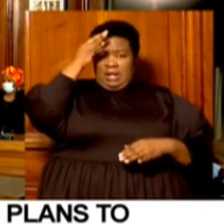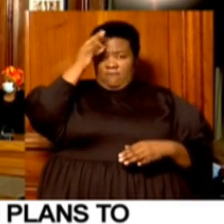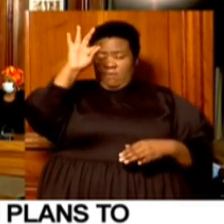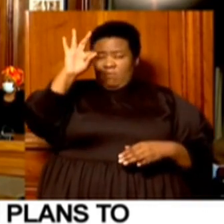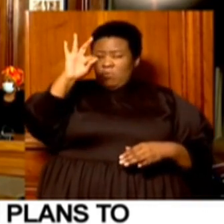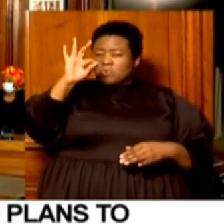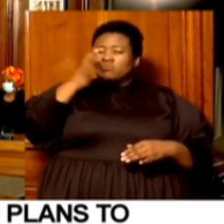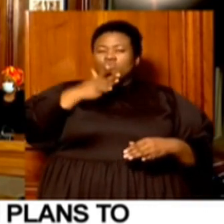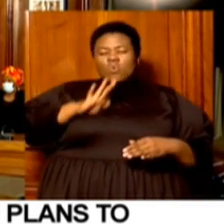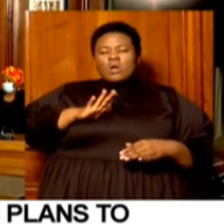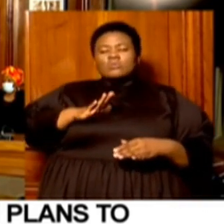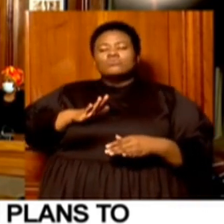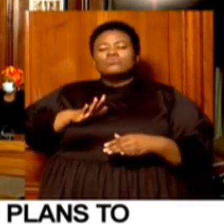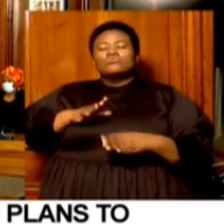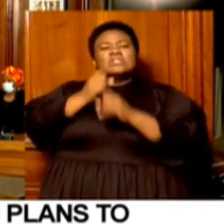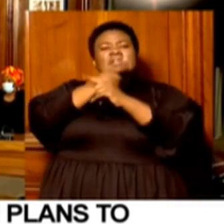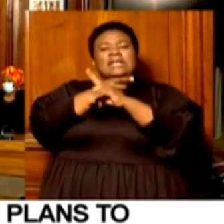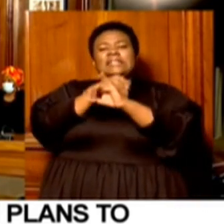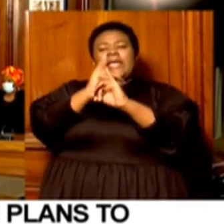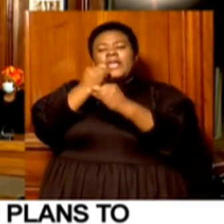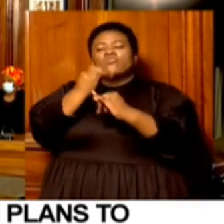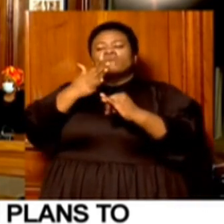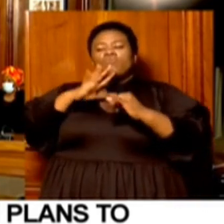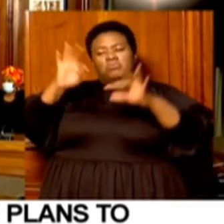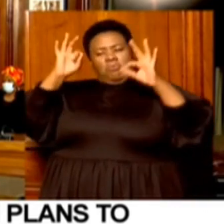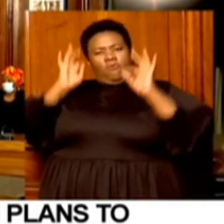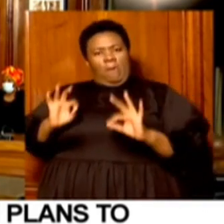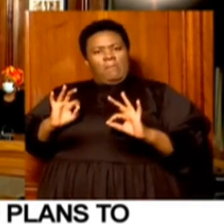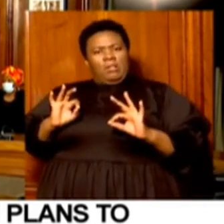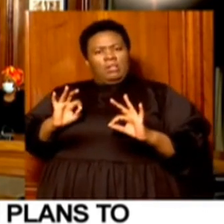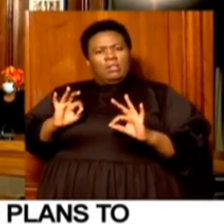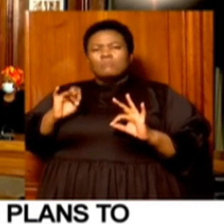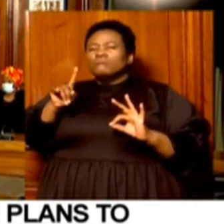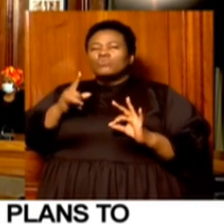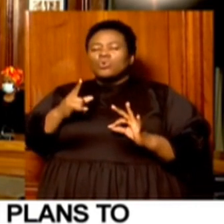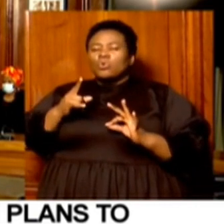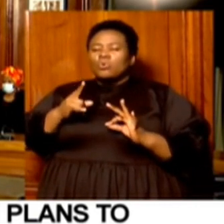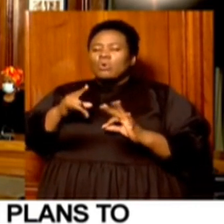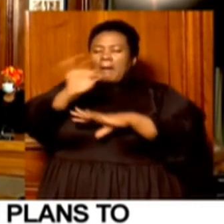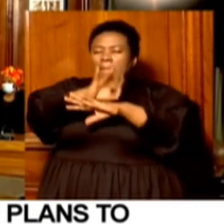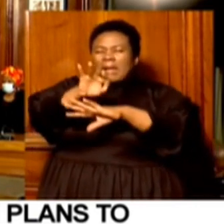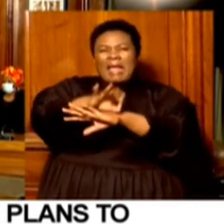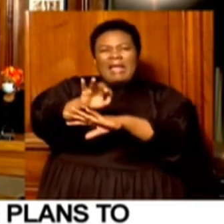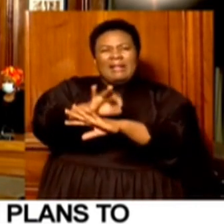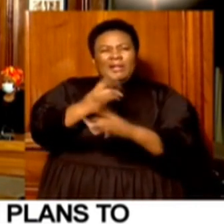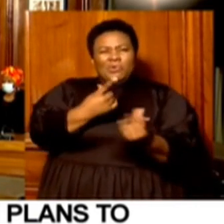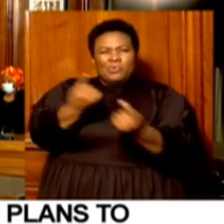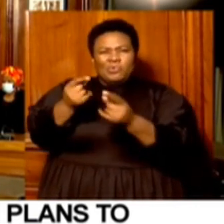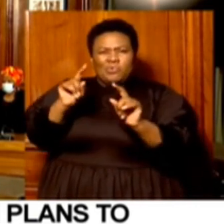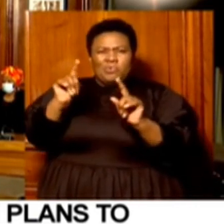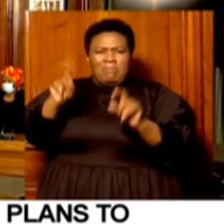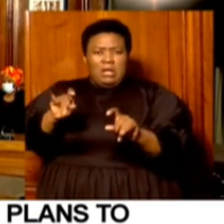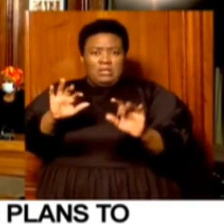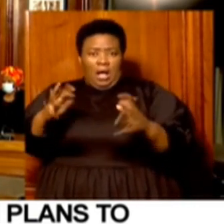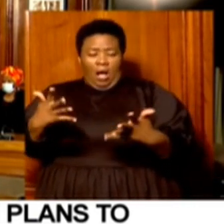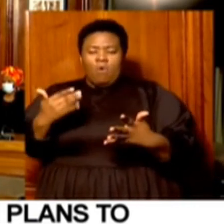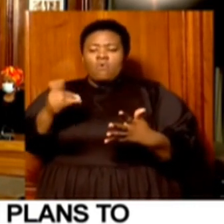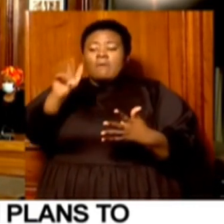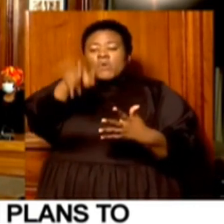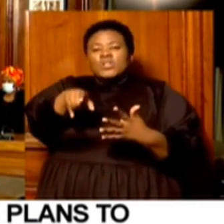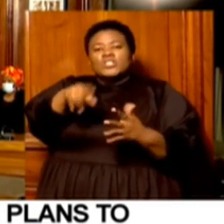taxi industry? What are the requirements for taxi operators to qualify for the relief?